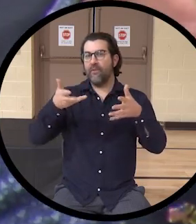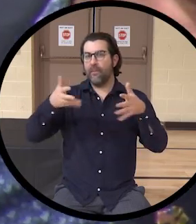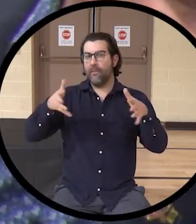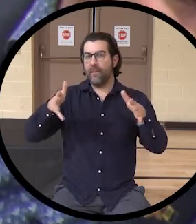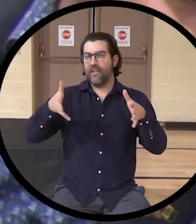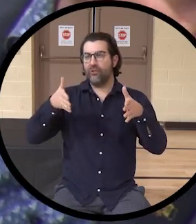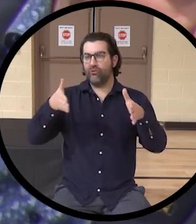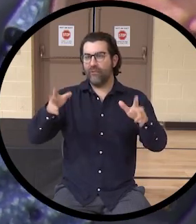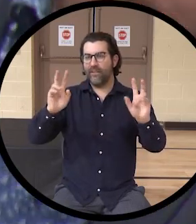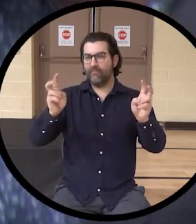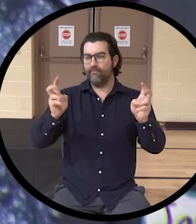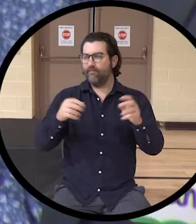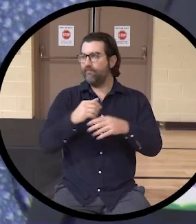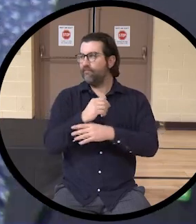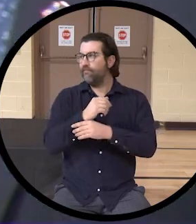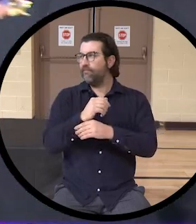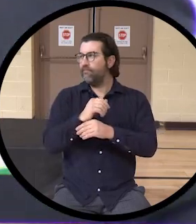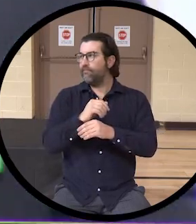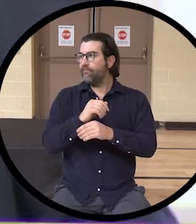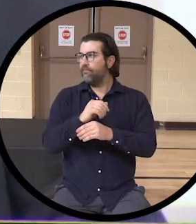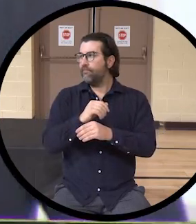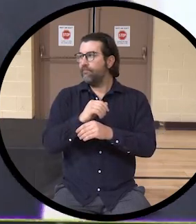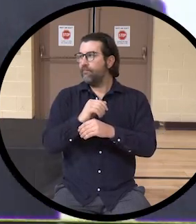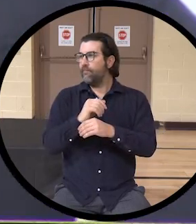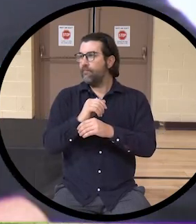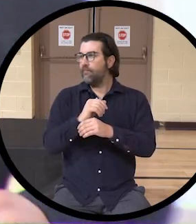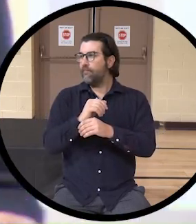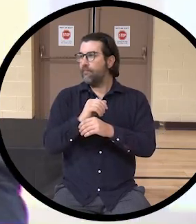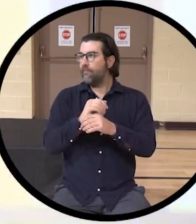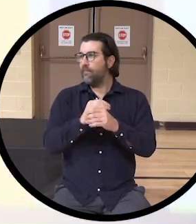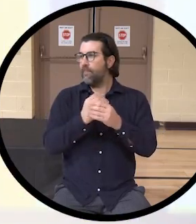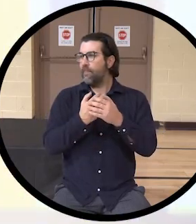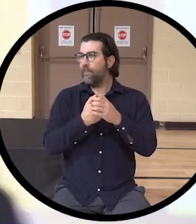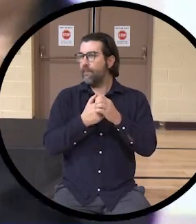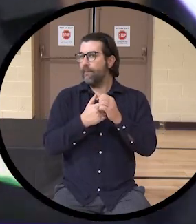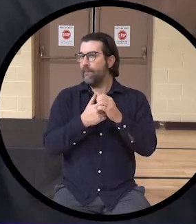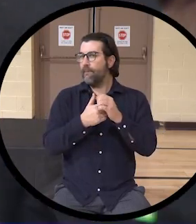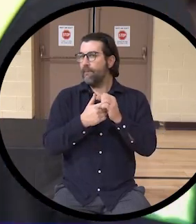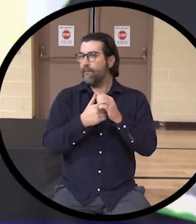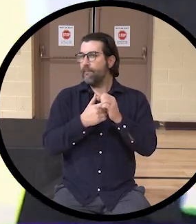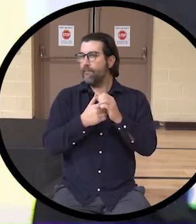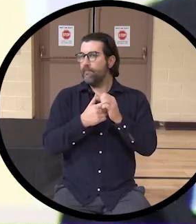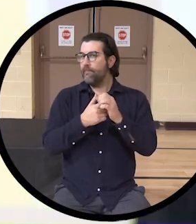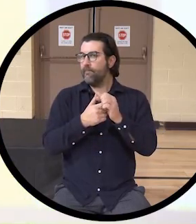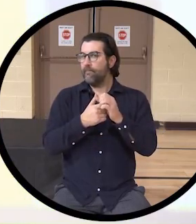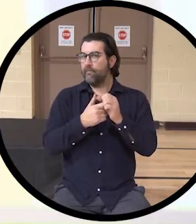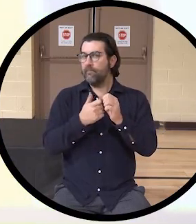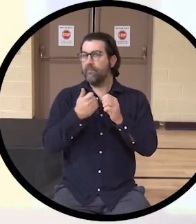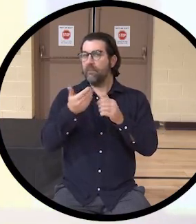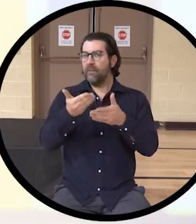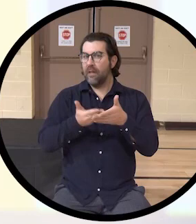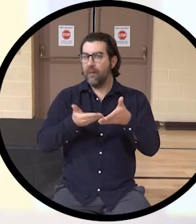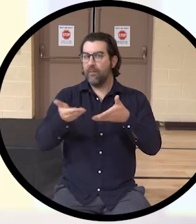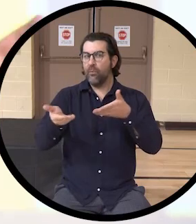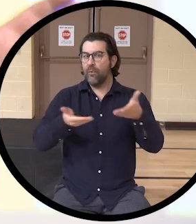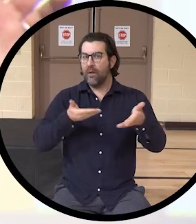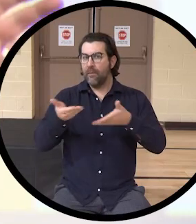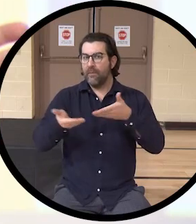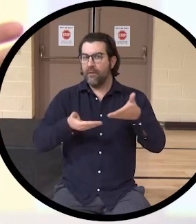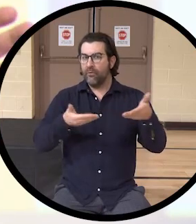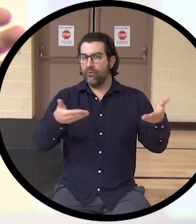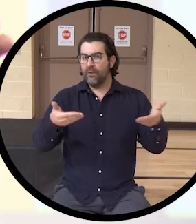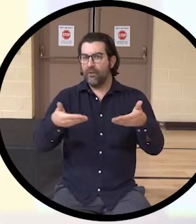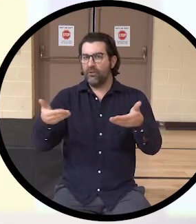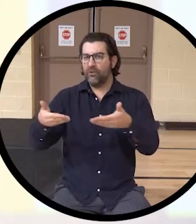you mind taking the slides for me? So we've already done some welcome and introductions. We'll do a